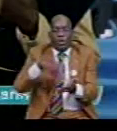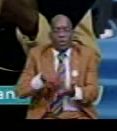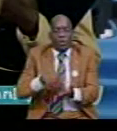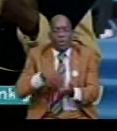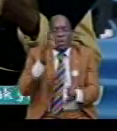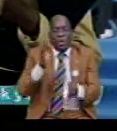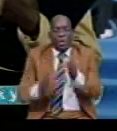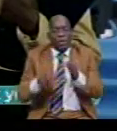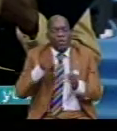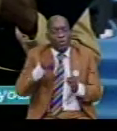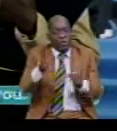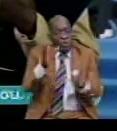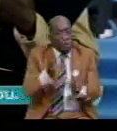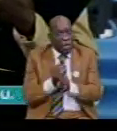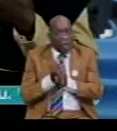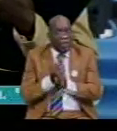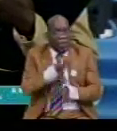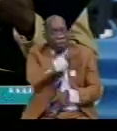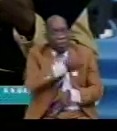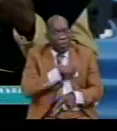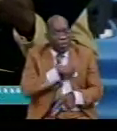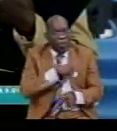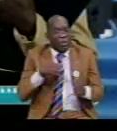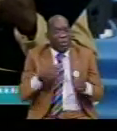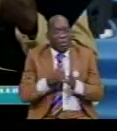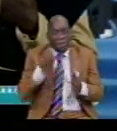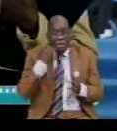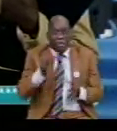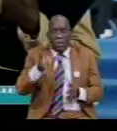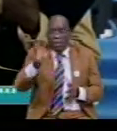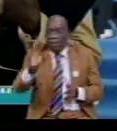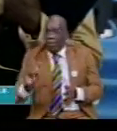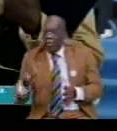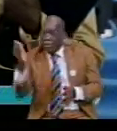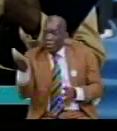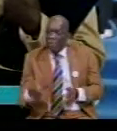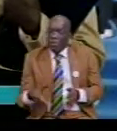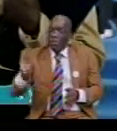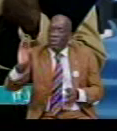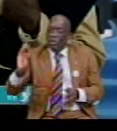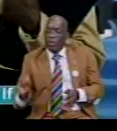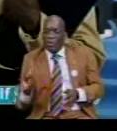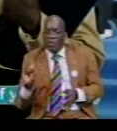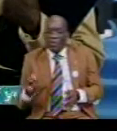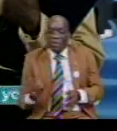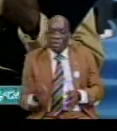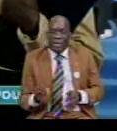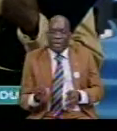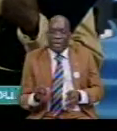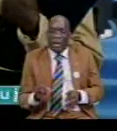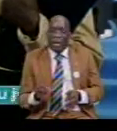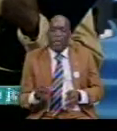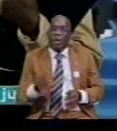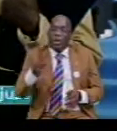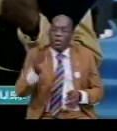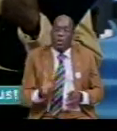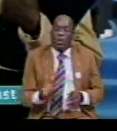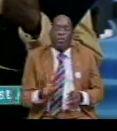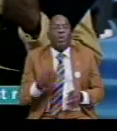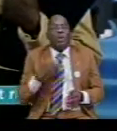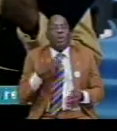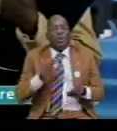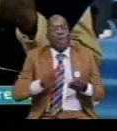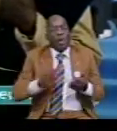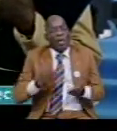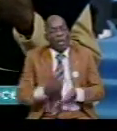gan tan 50-50 ni o ah olohun sanu mi so church ti mo lo won ran mi lowo mo sa ro ogun ogun